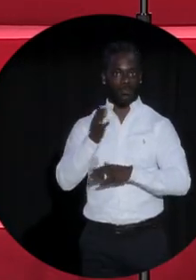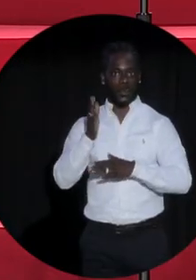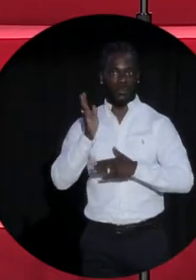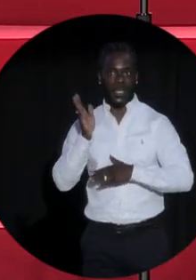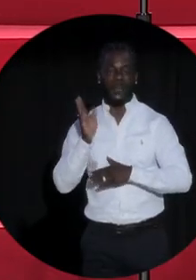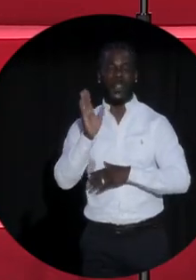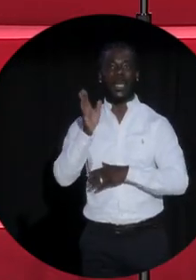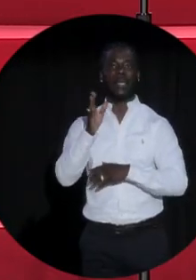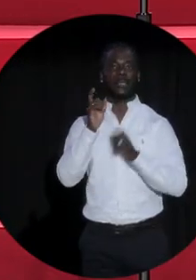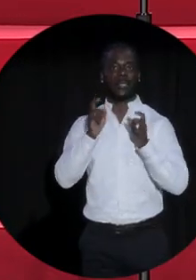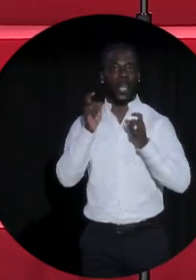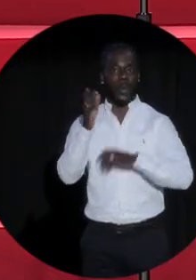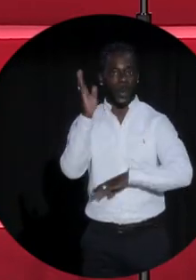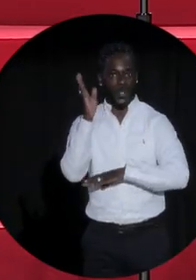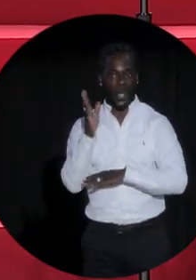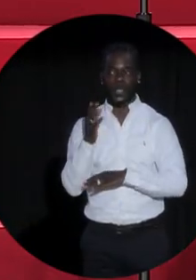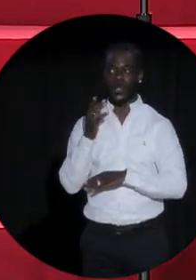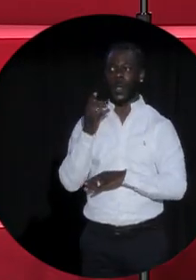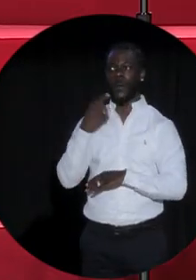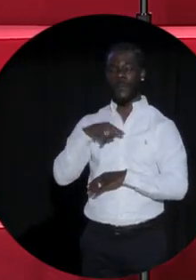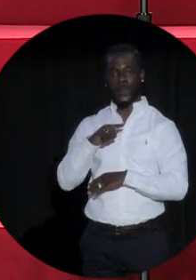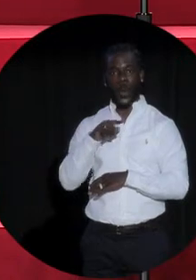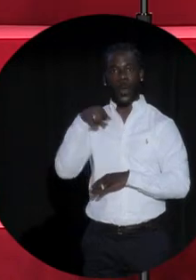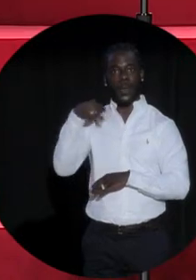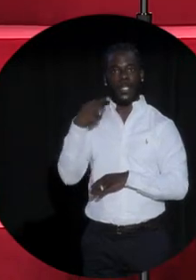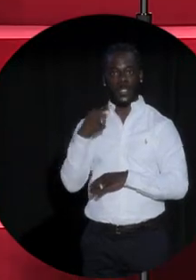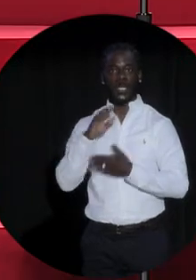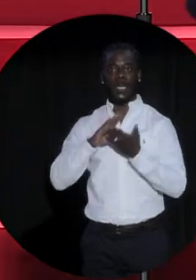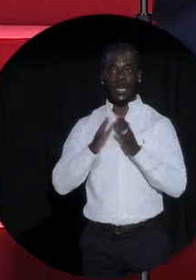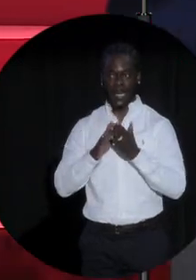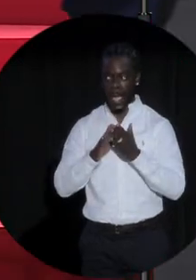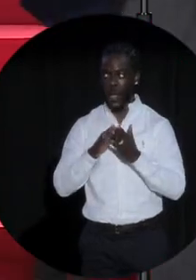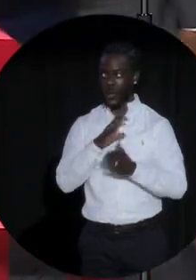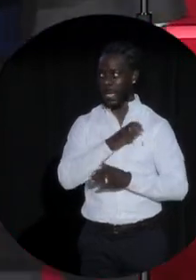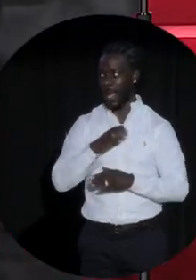address on behalf of the Prince George's County Council.